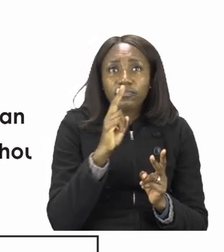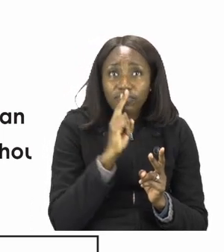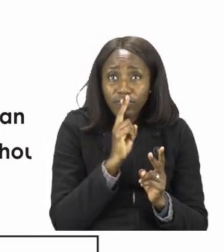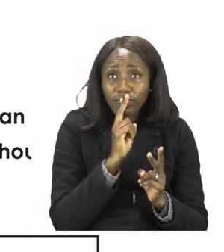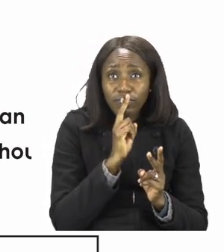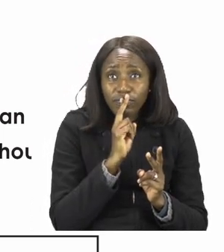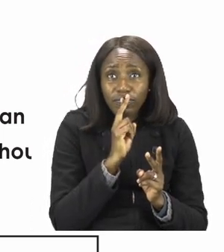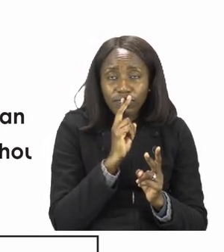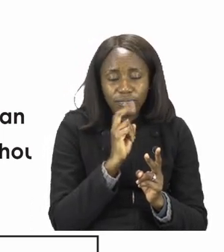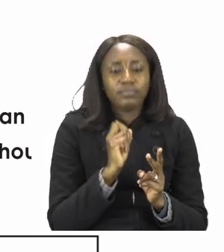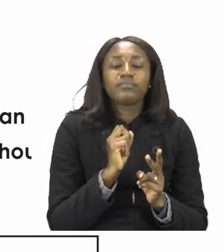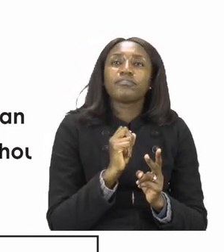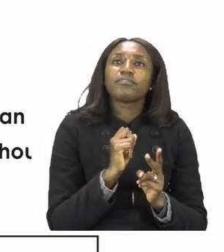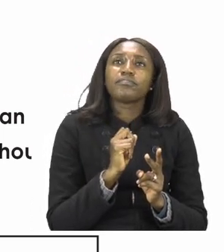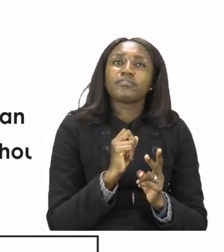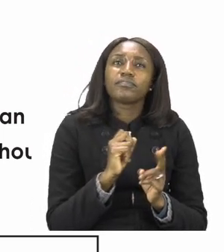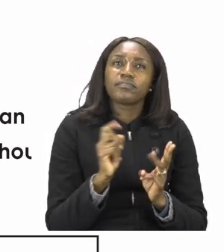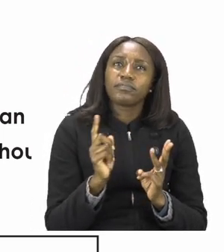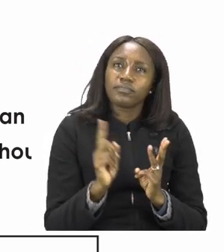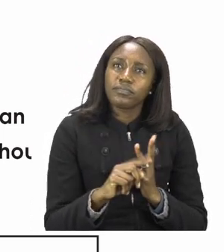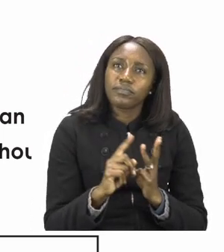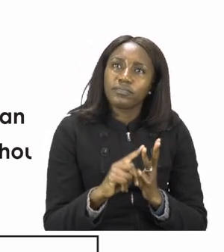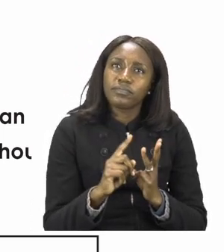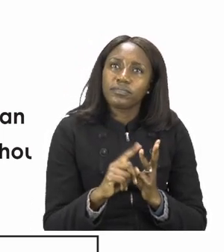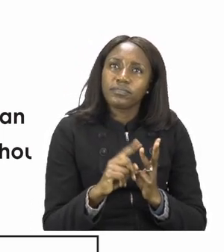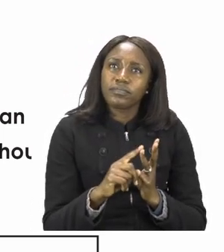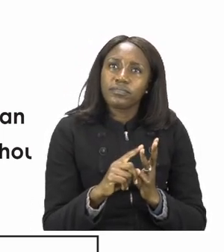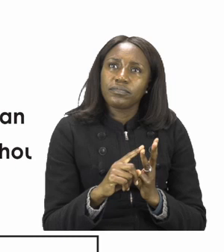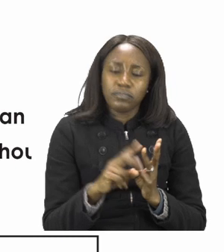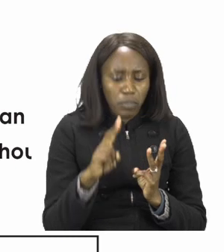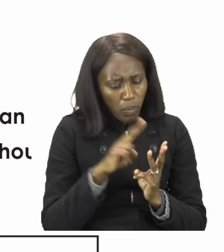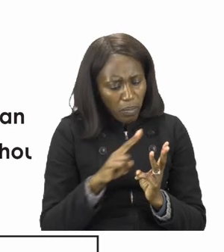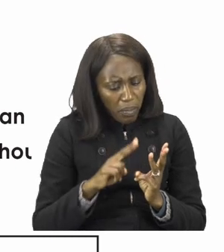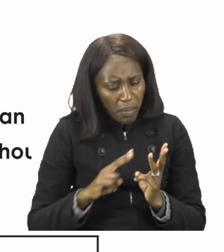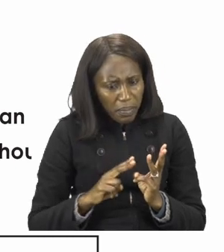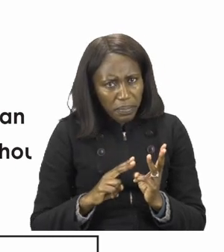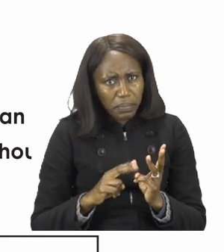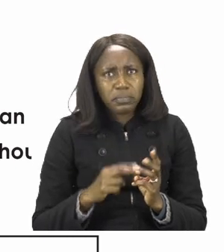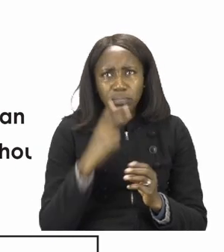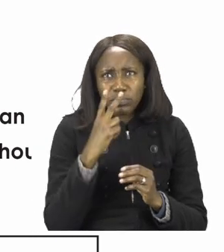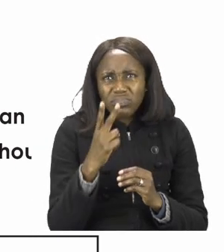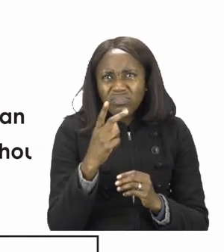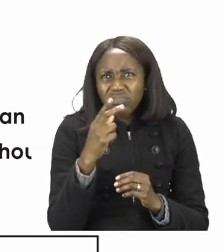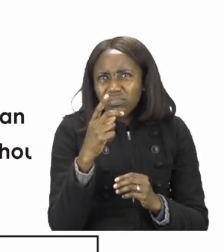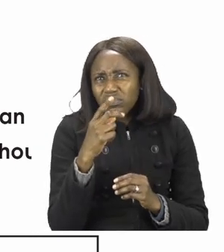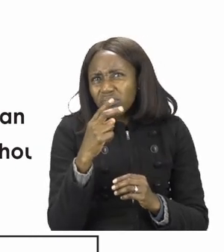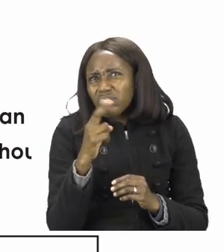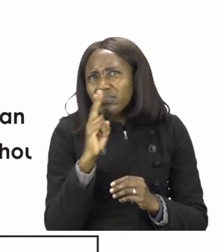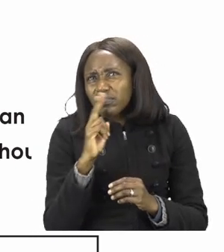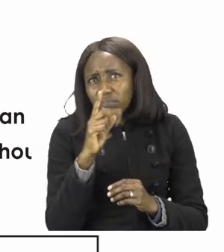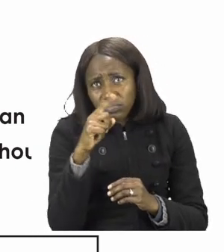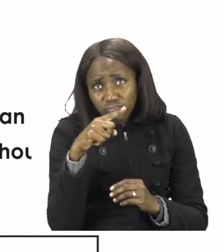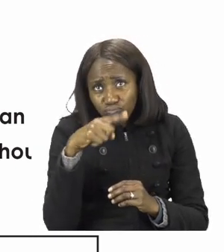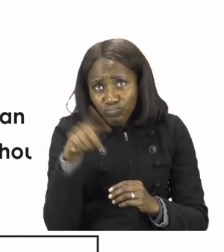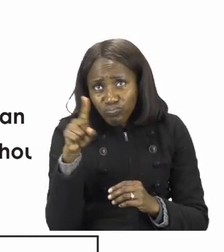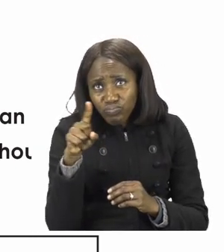the questions. Then the third time is to be sure that our answers are